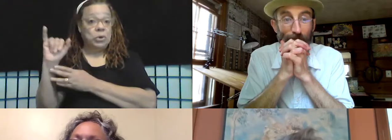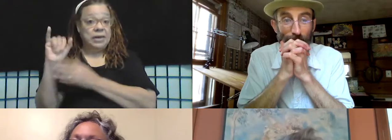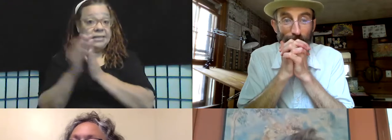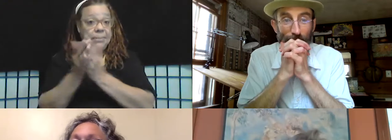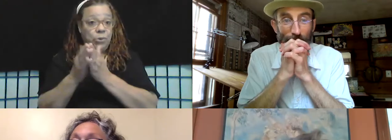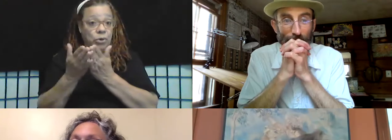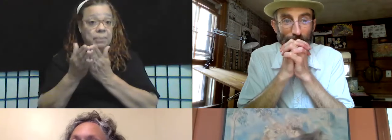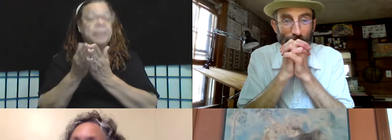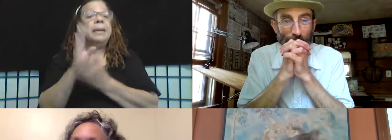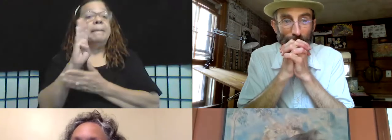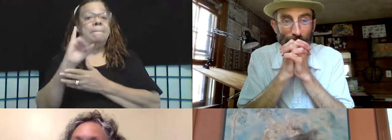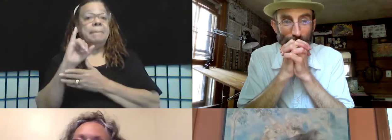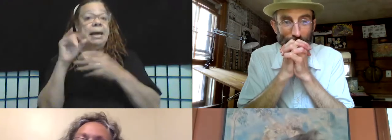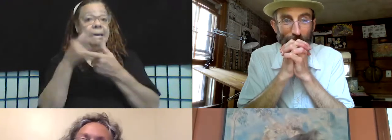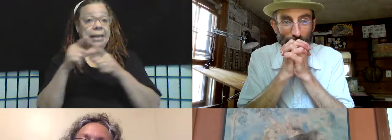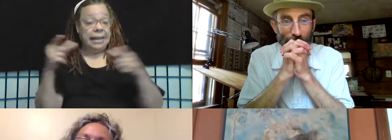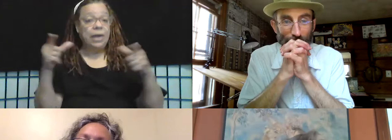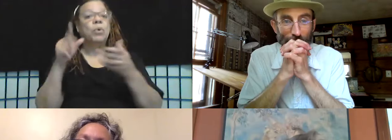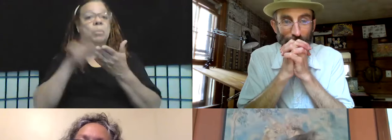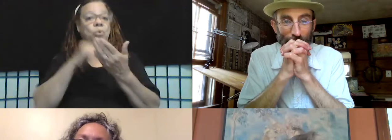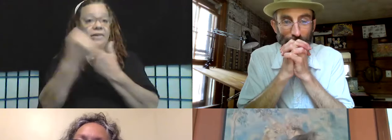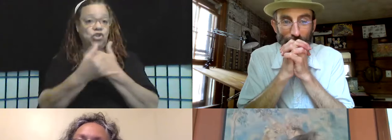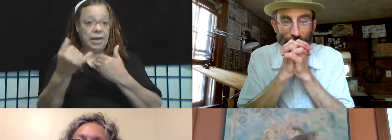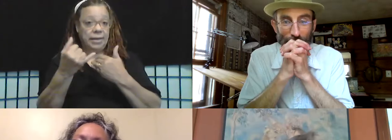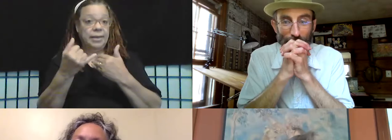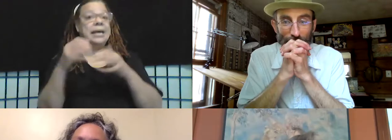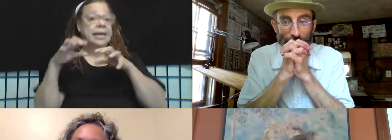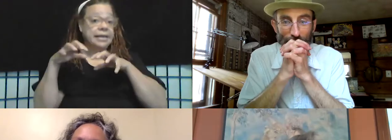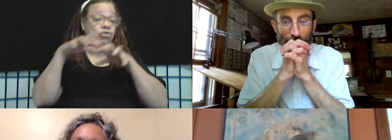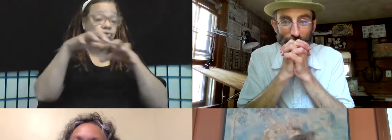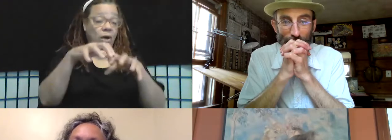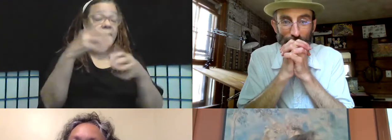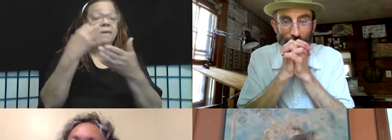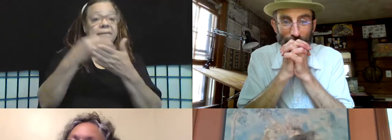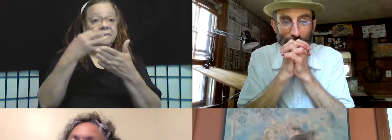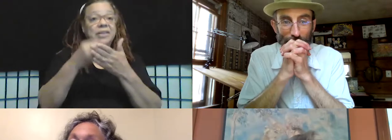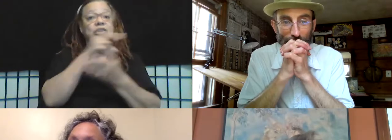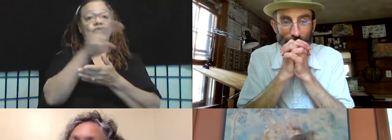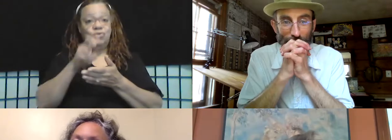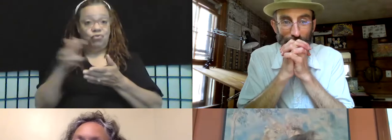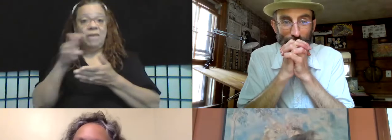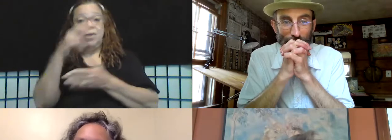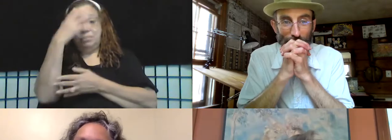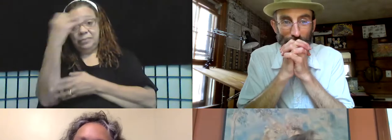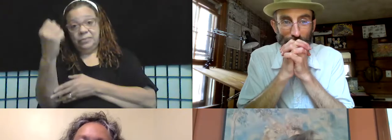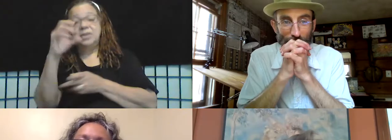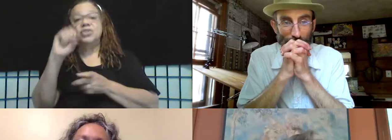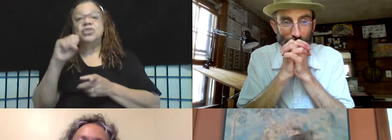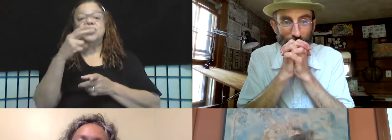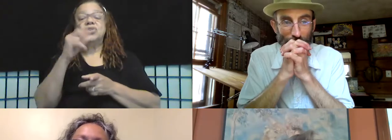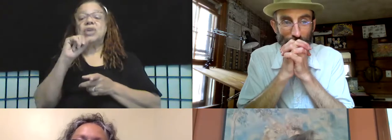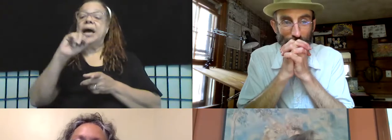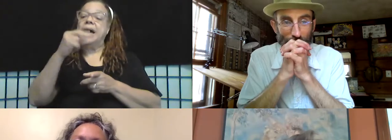bilingual El Viaje project. His crowd-funded cartoon travel memoirs include Shaha Sketchbook